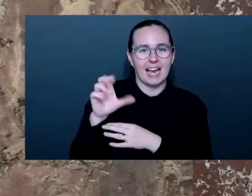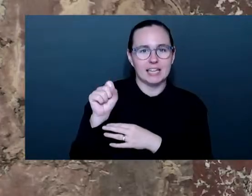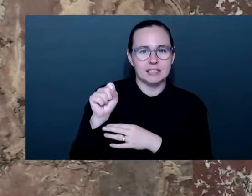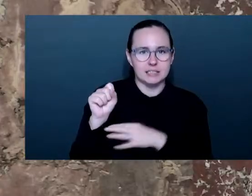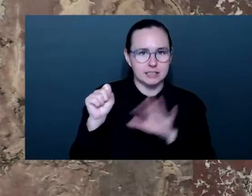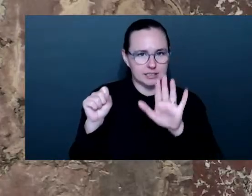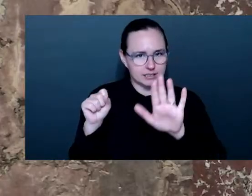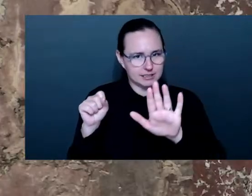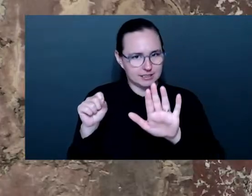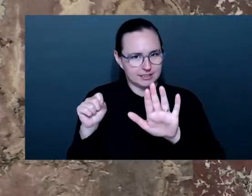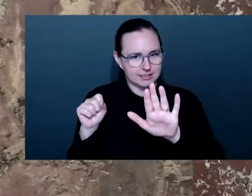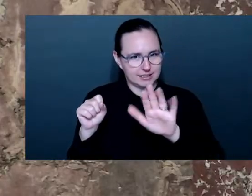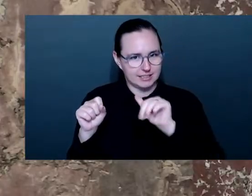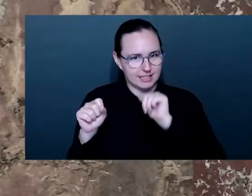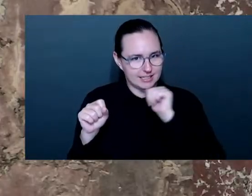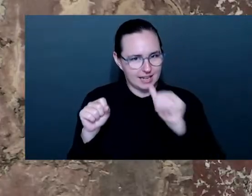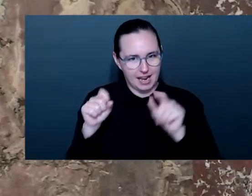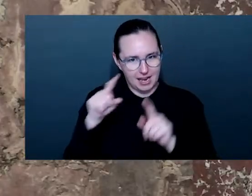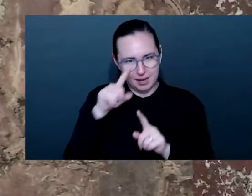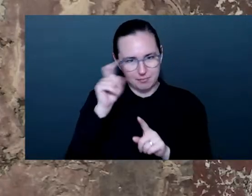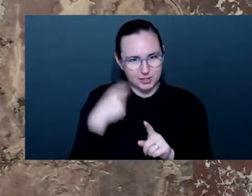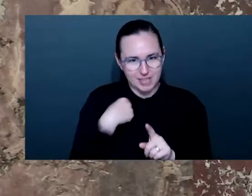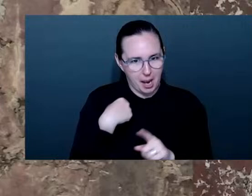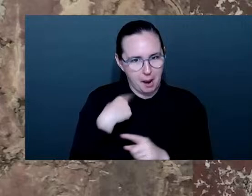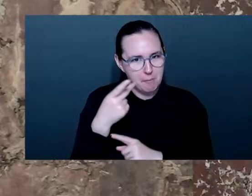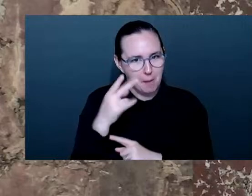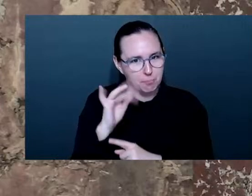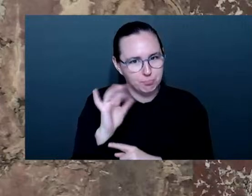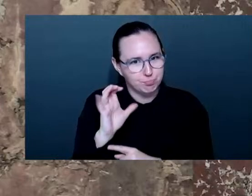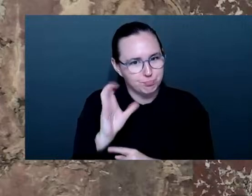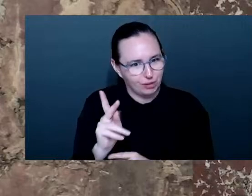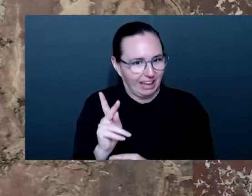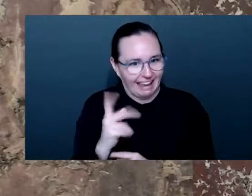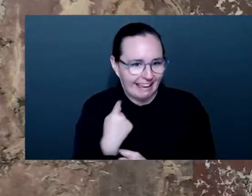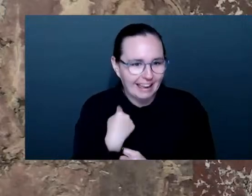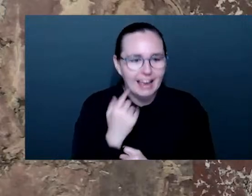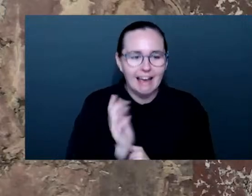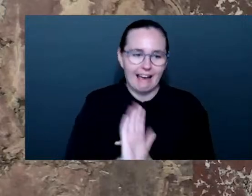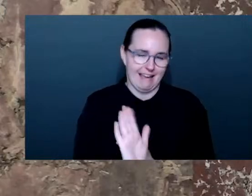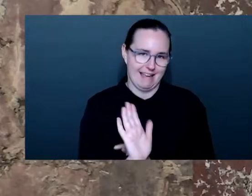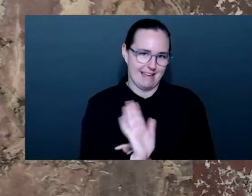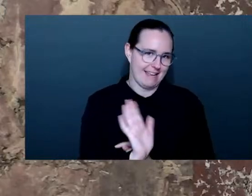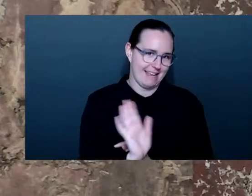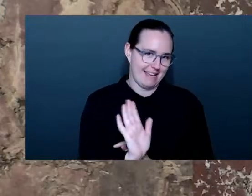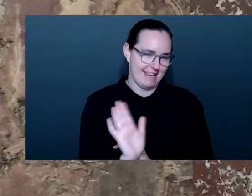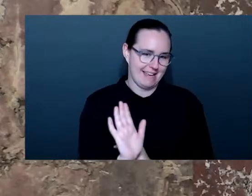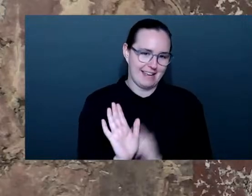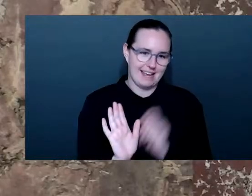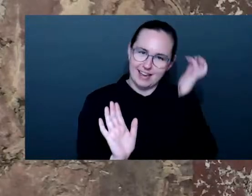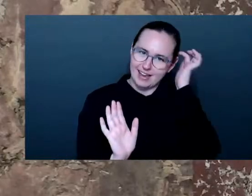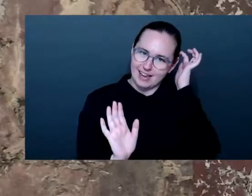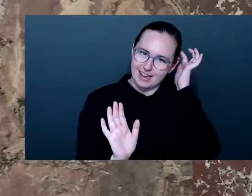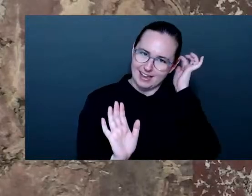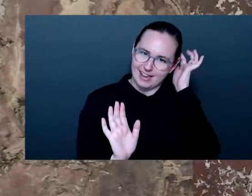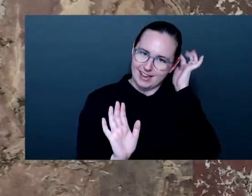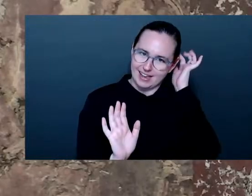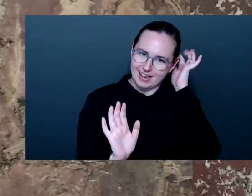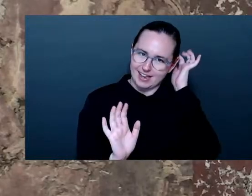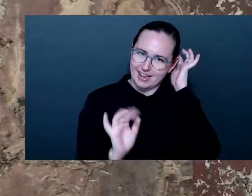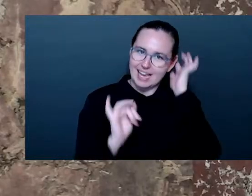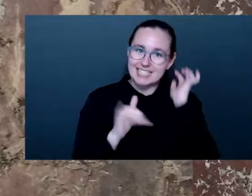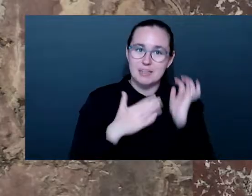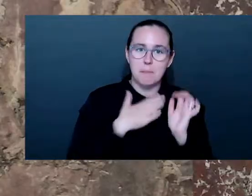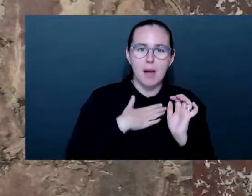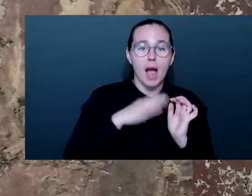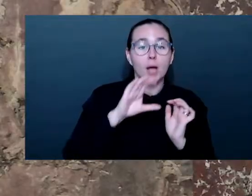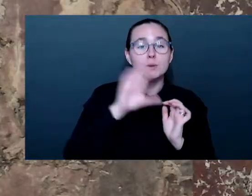it is if you hear it in my defense, it's a commentary on my Zoom decor during the pandemic. I would